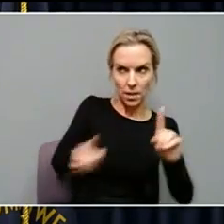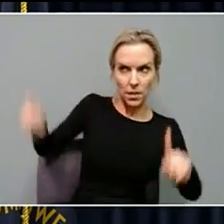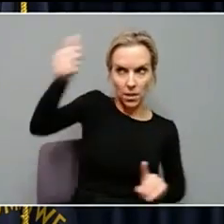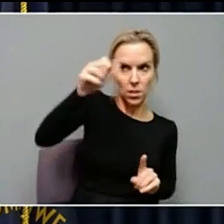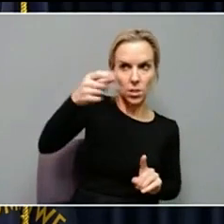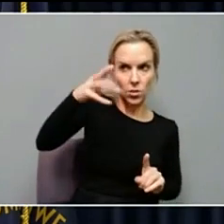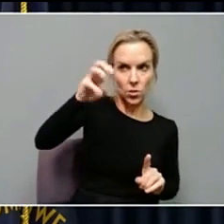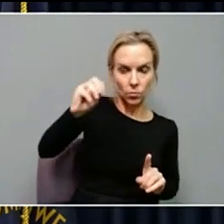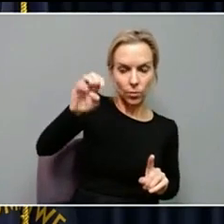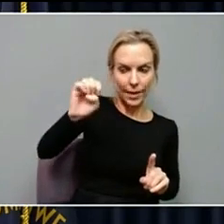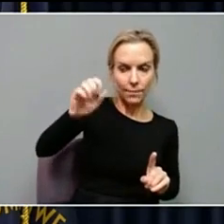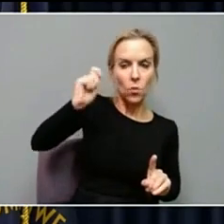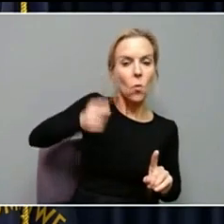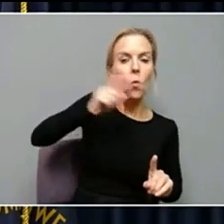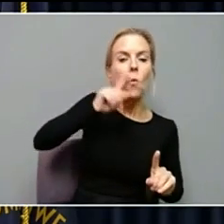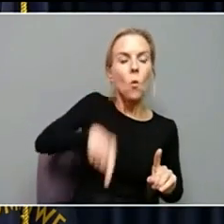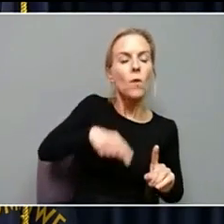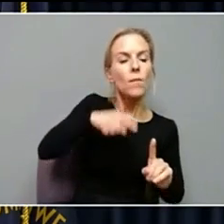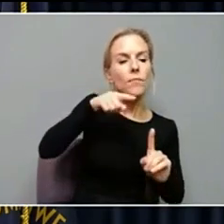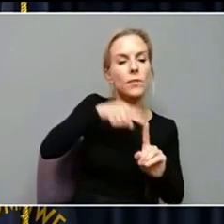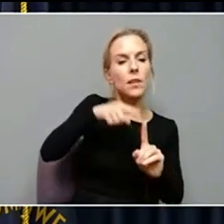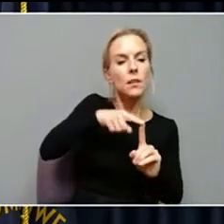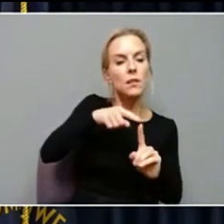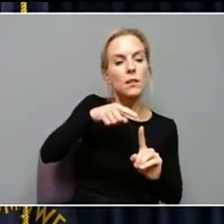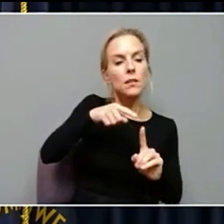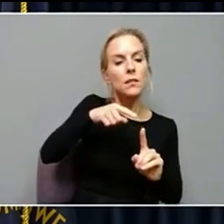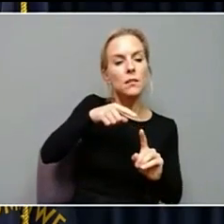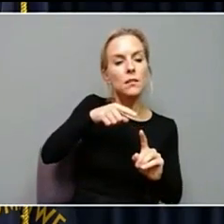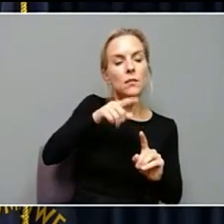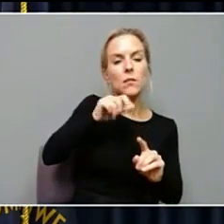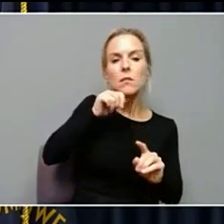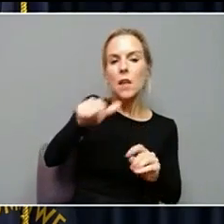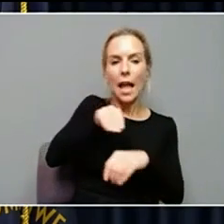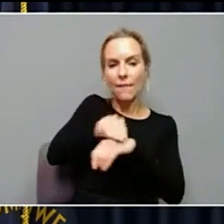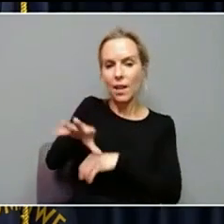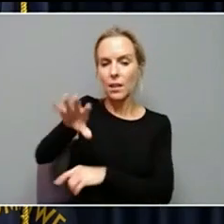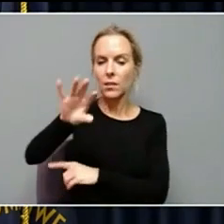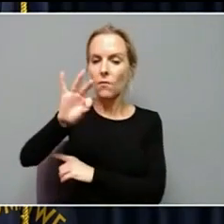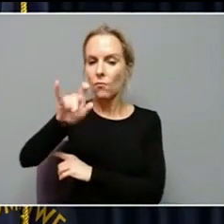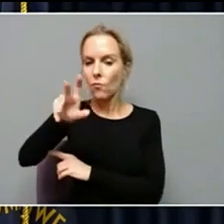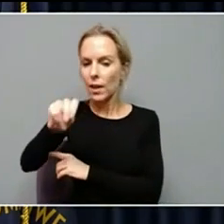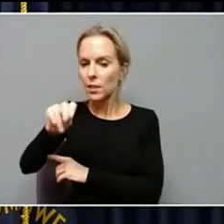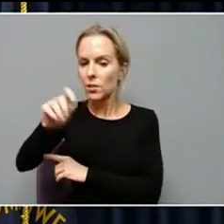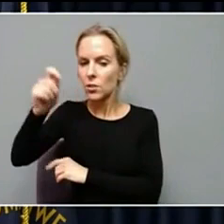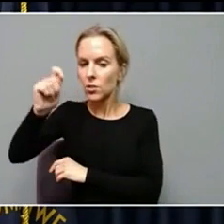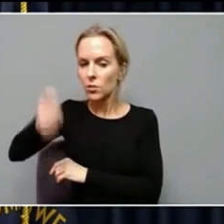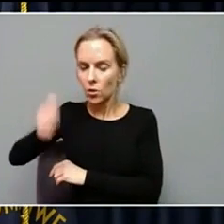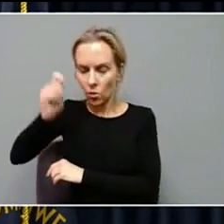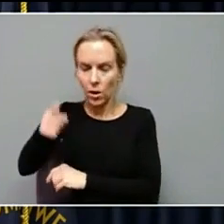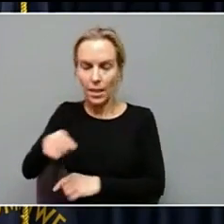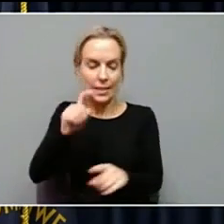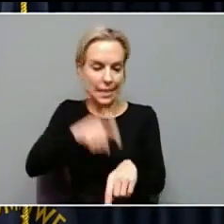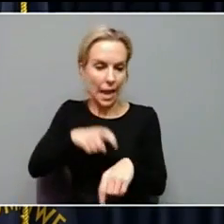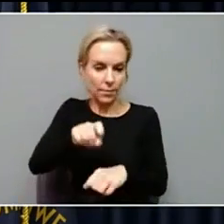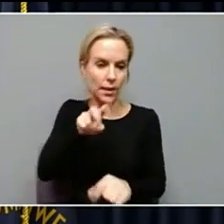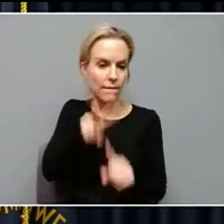take effect and push down on the Franklin Circuit Court, because that's the time that you can file for